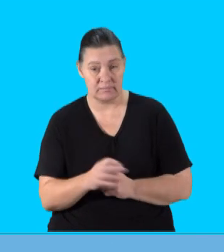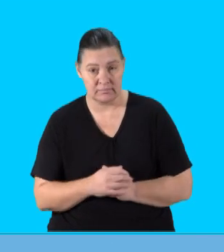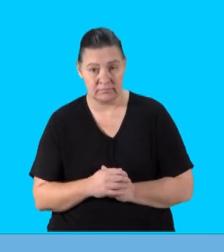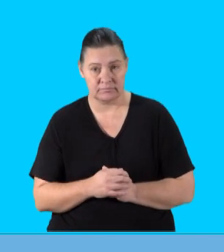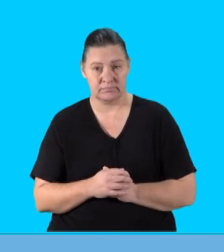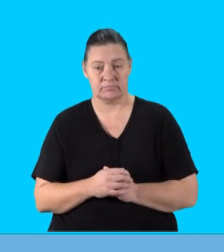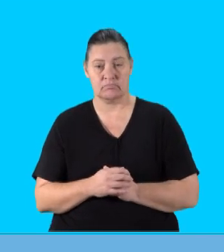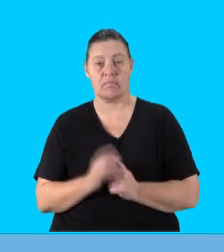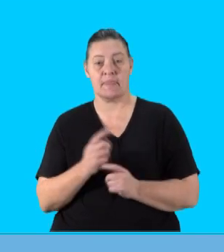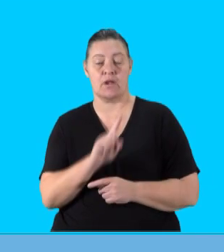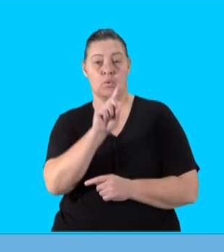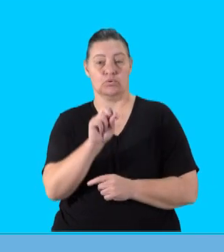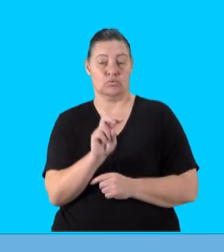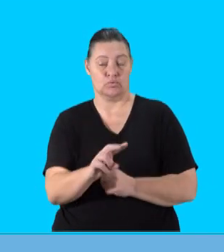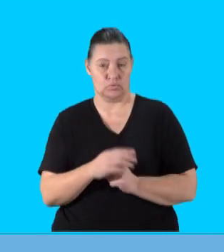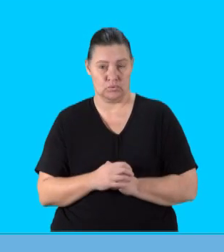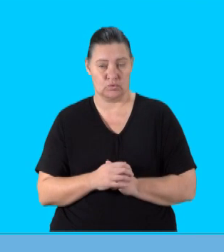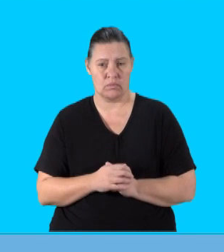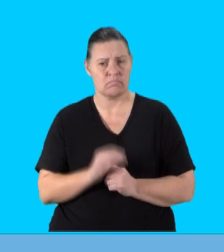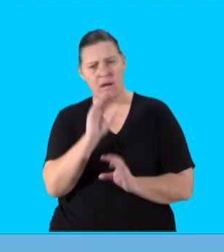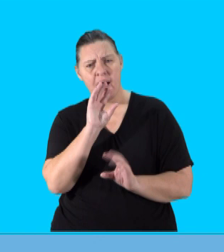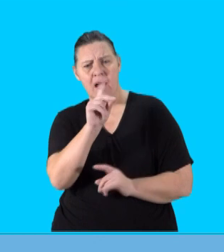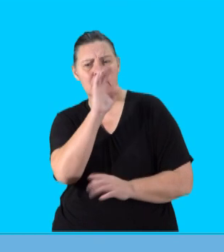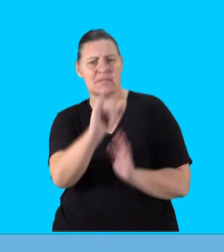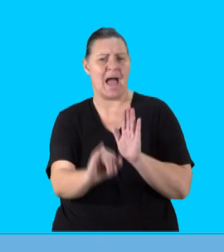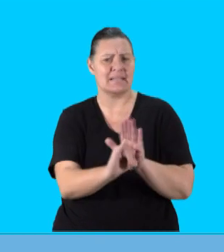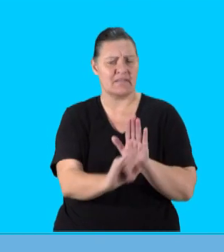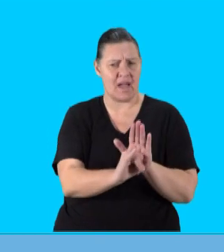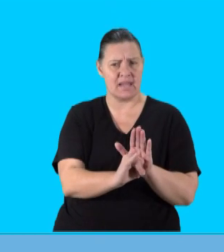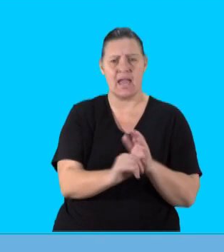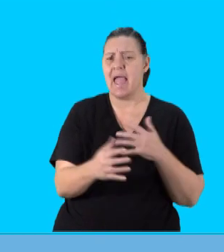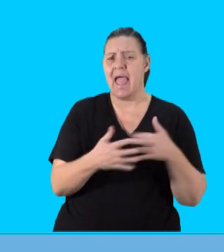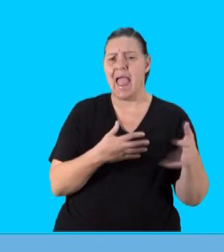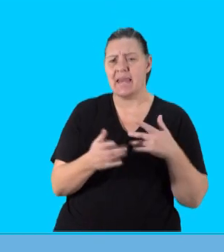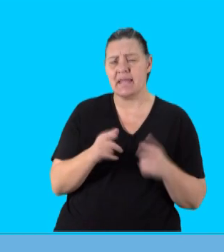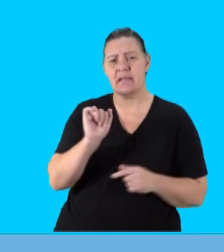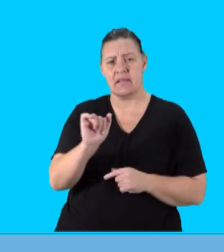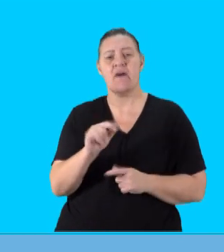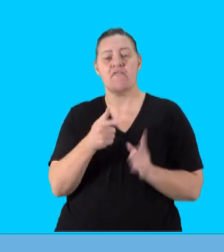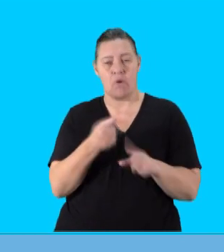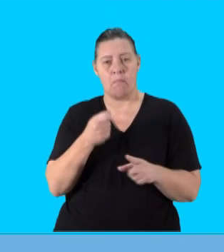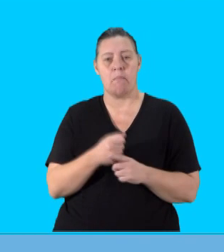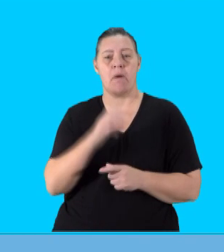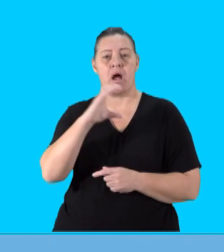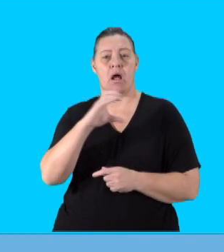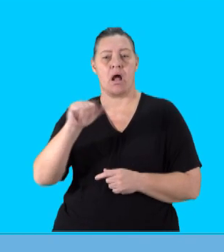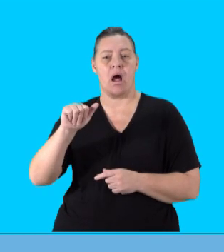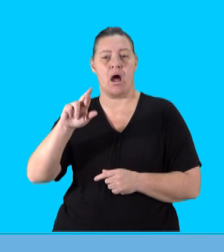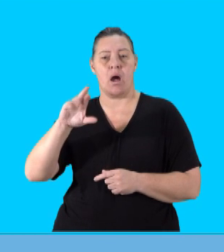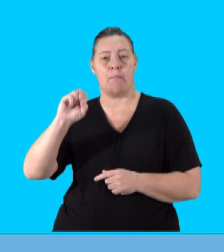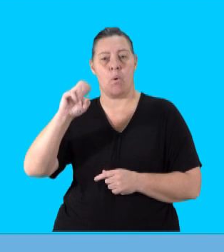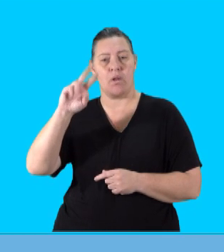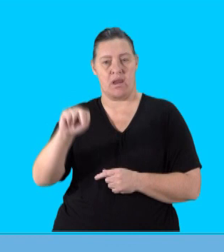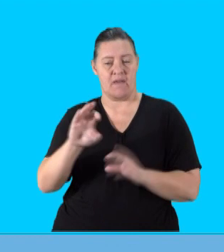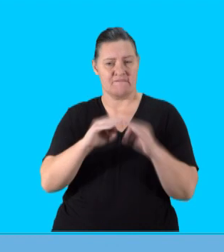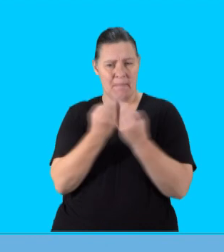Right? And then question 2 is asking you to identify any element from the carbon family and write down its